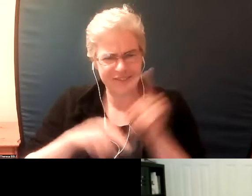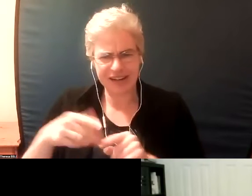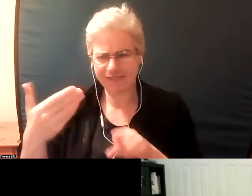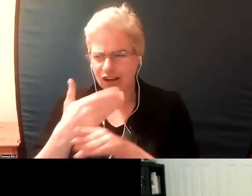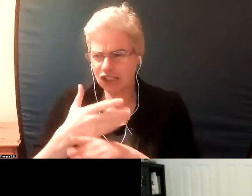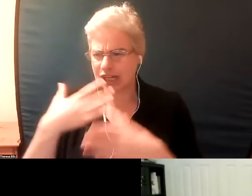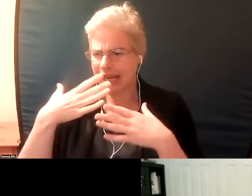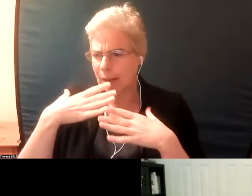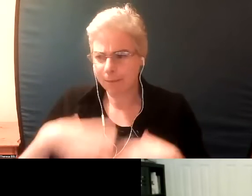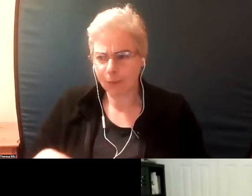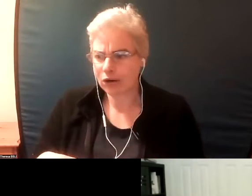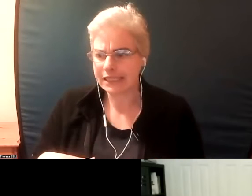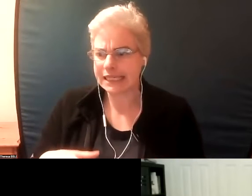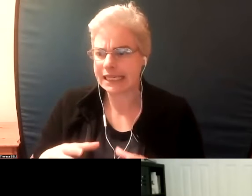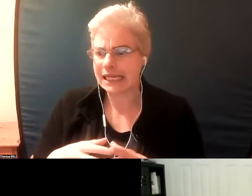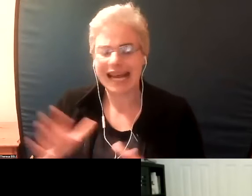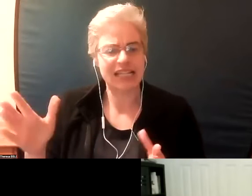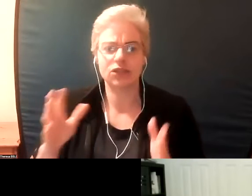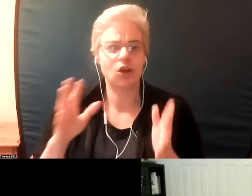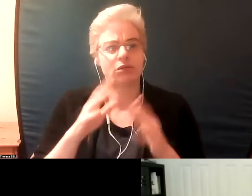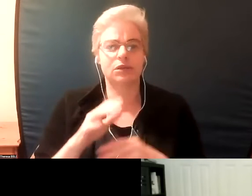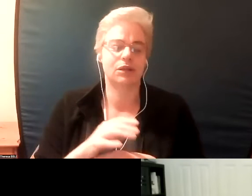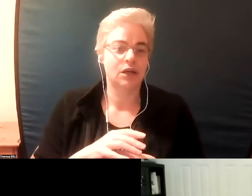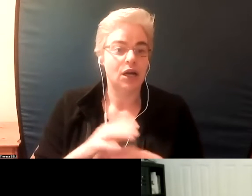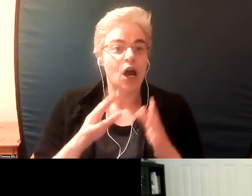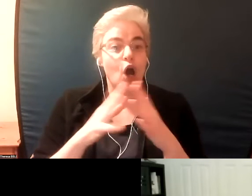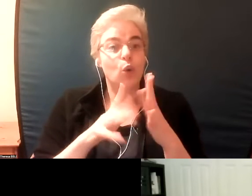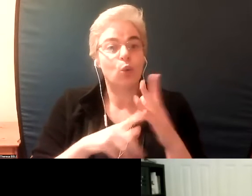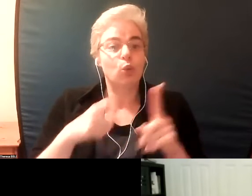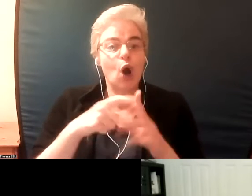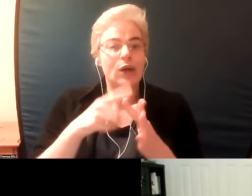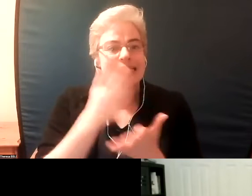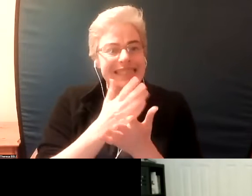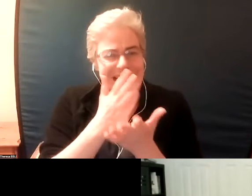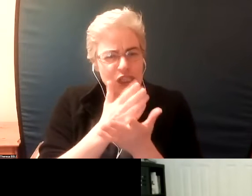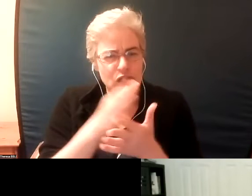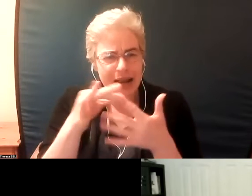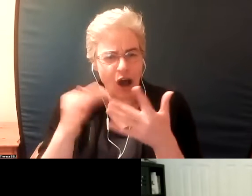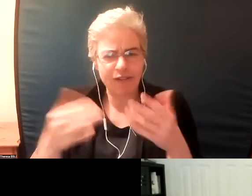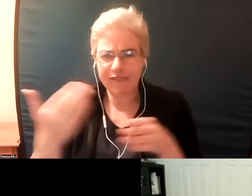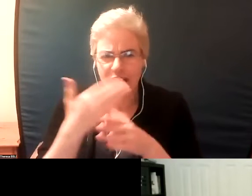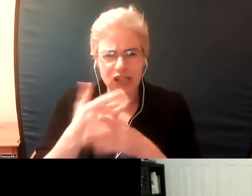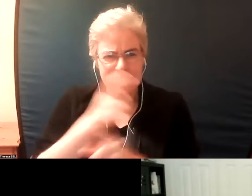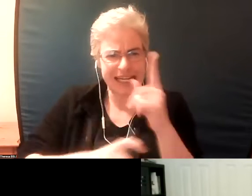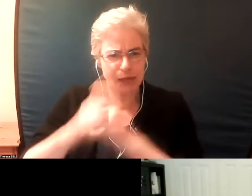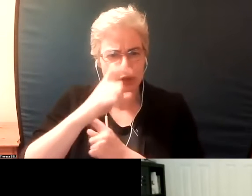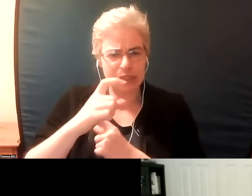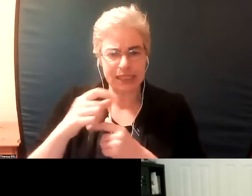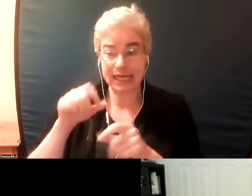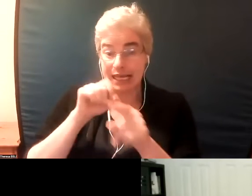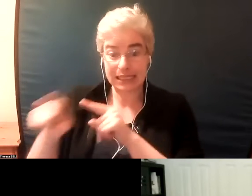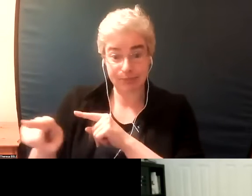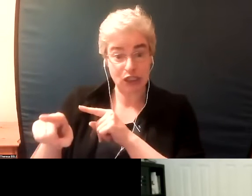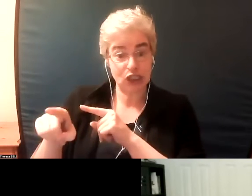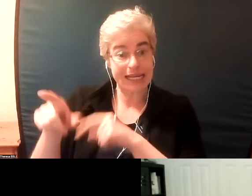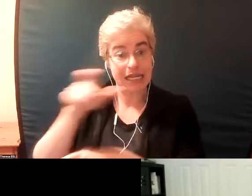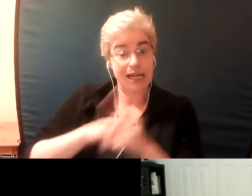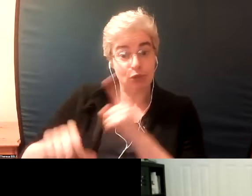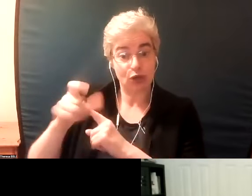body. It's not a woke liberalism, but an essential element of a functioning community, especially the